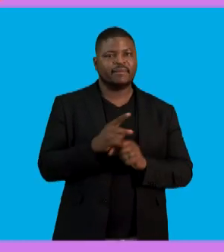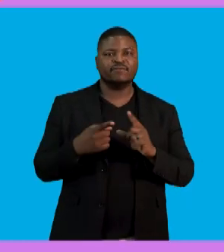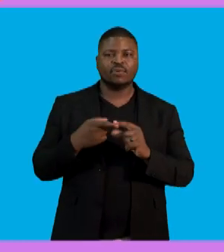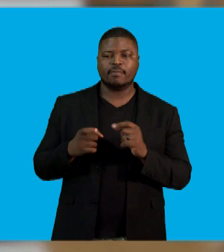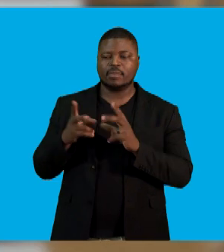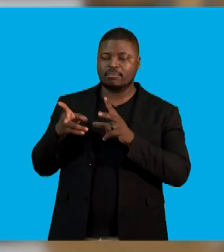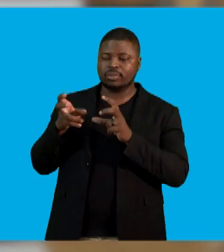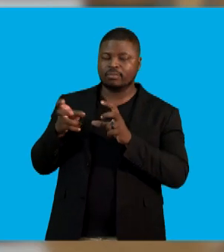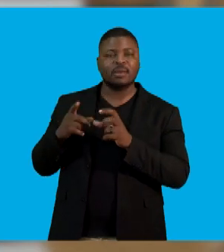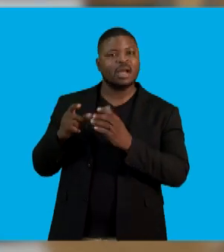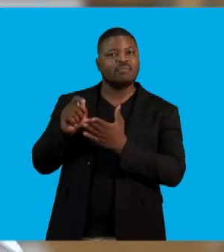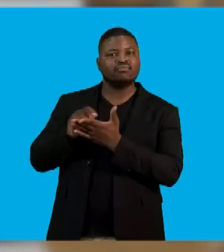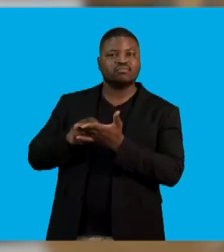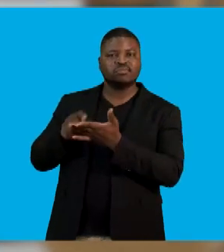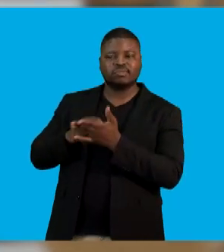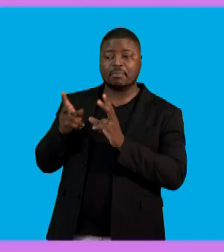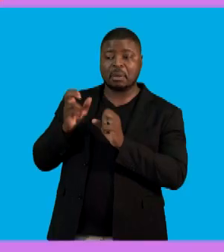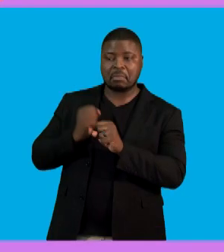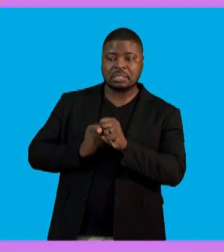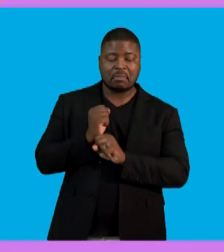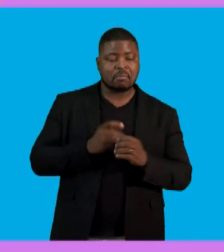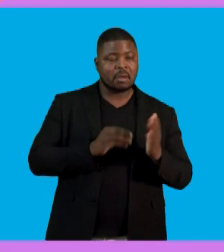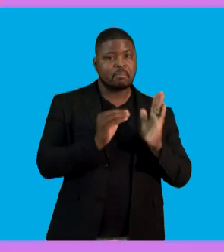is. So it means we have